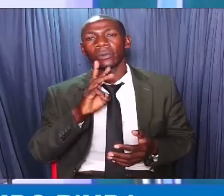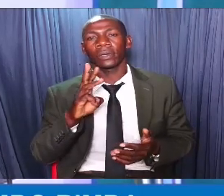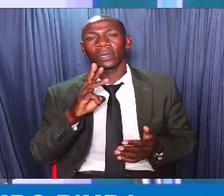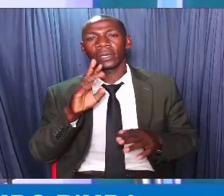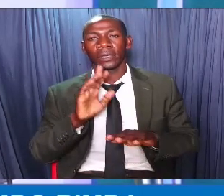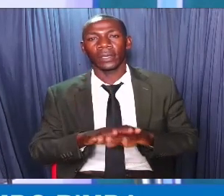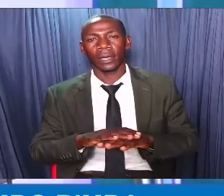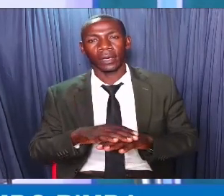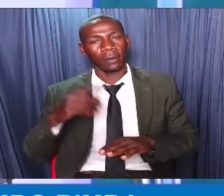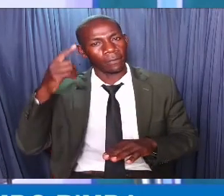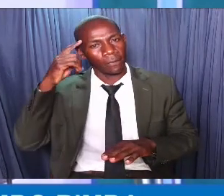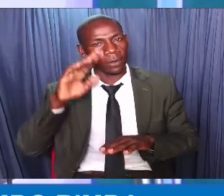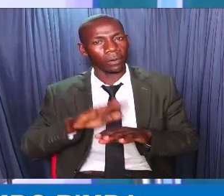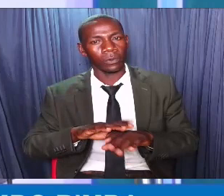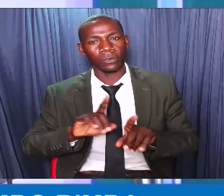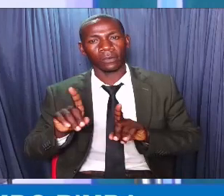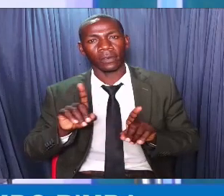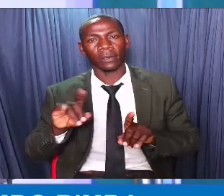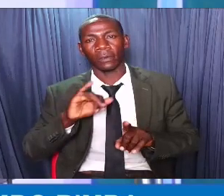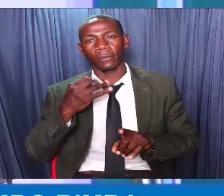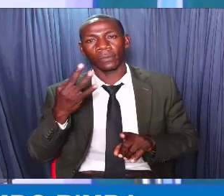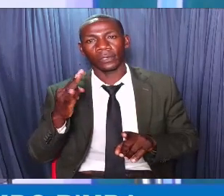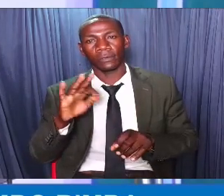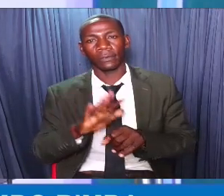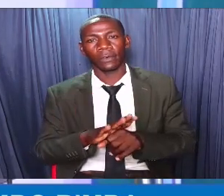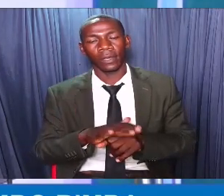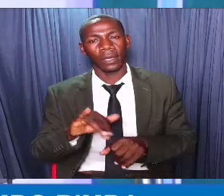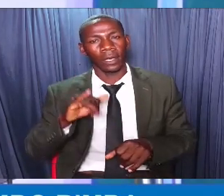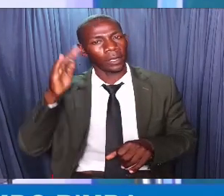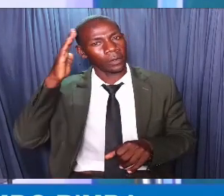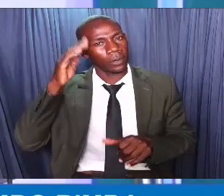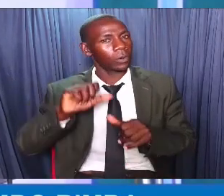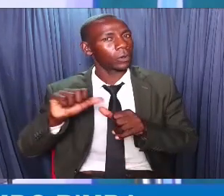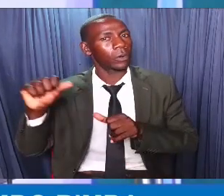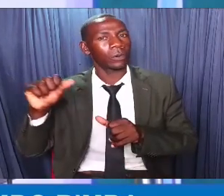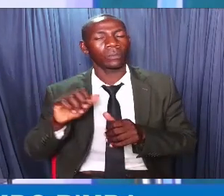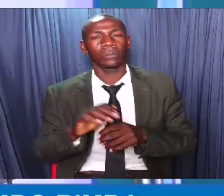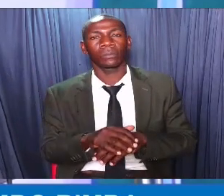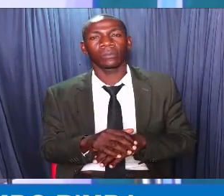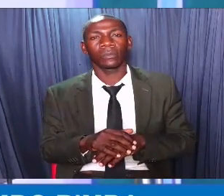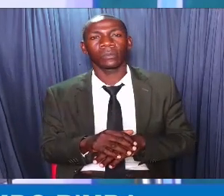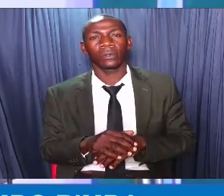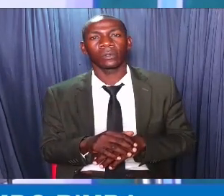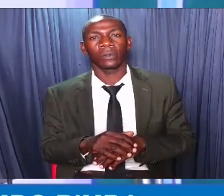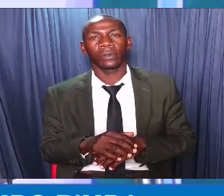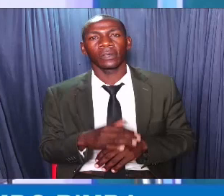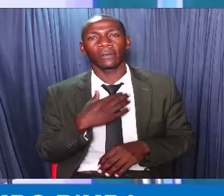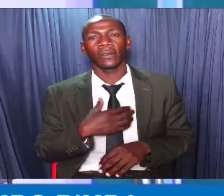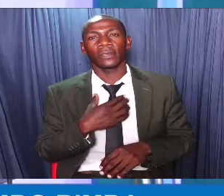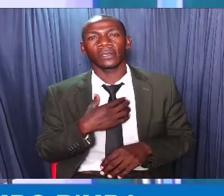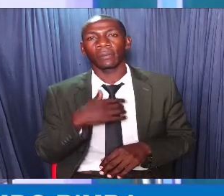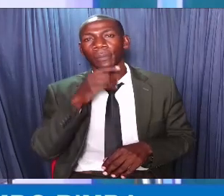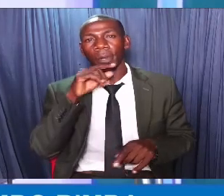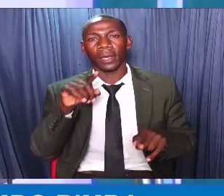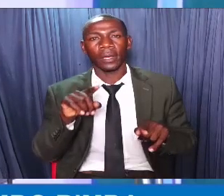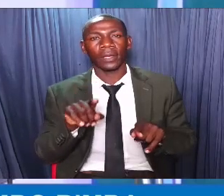njema tunayo amani. We are grateful for the good and peaceful journey. Ndefu naijua. Very lengthy, I know. Alitembelea wandugu na dada wenye furaha